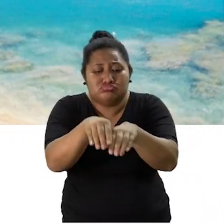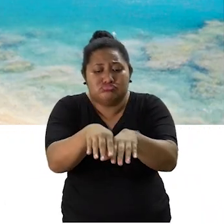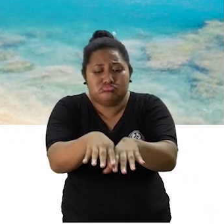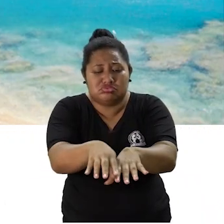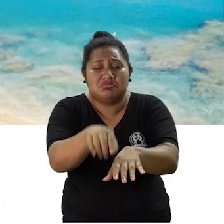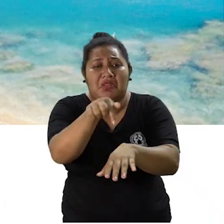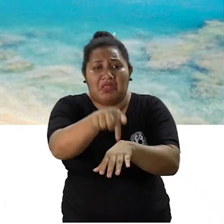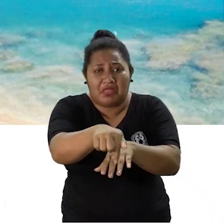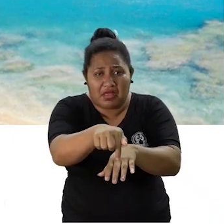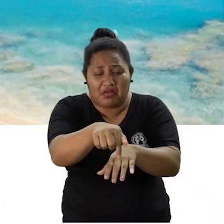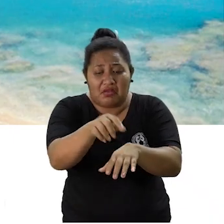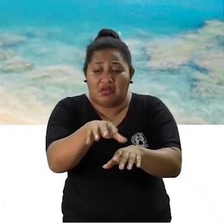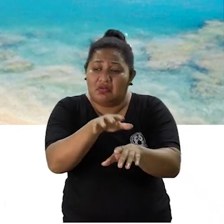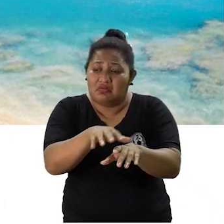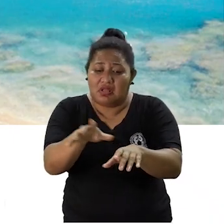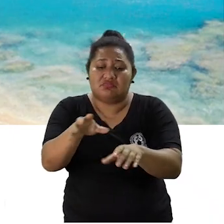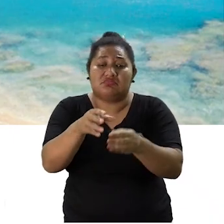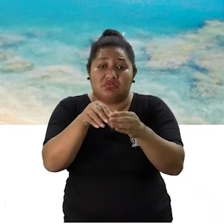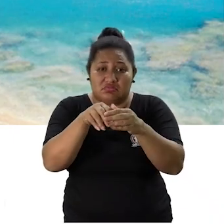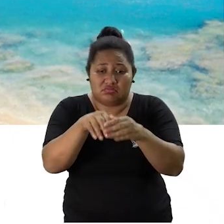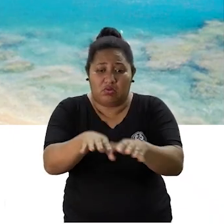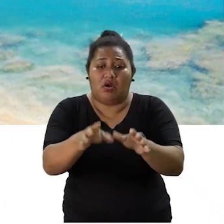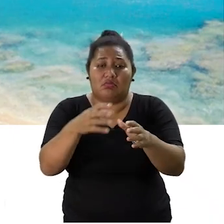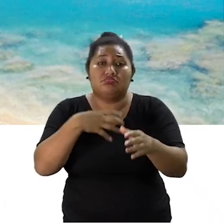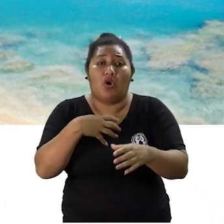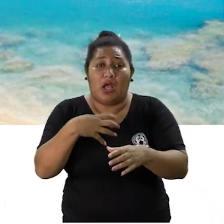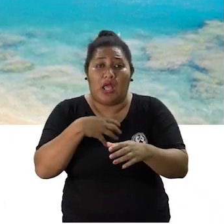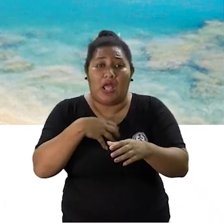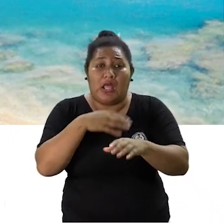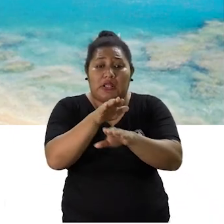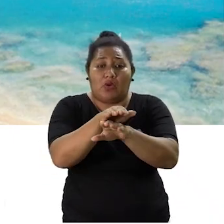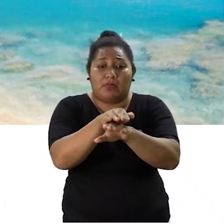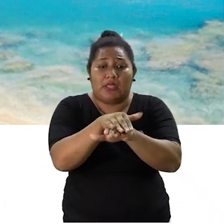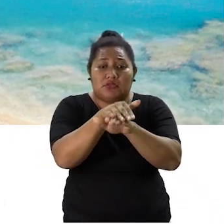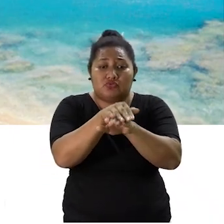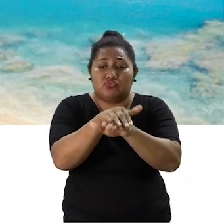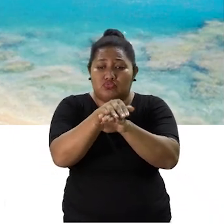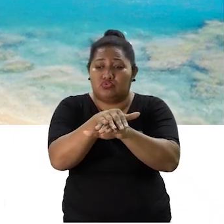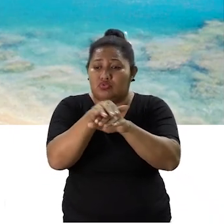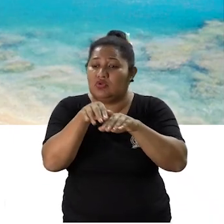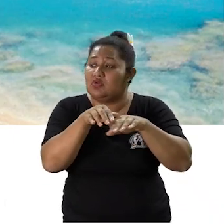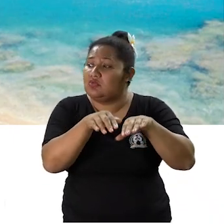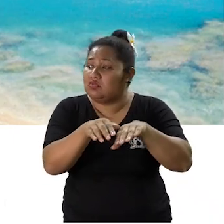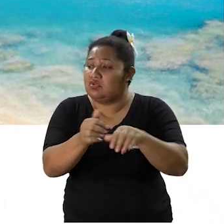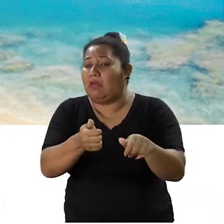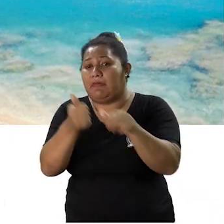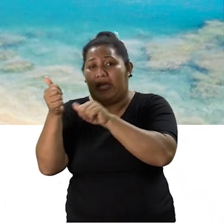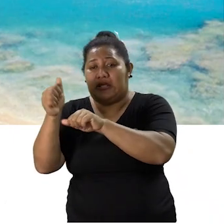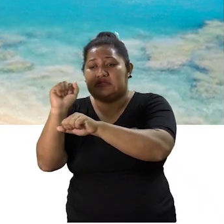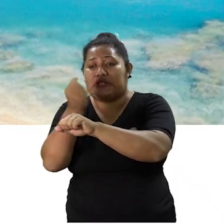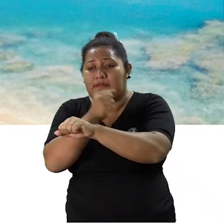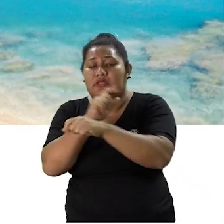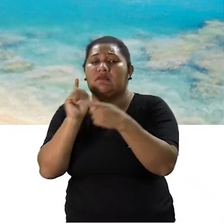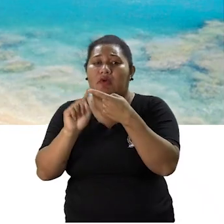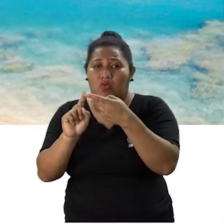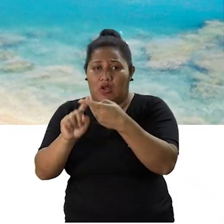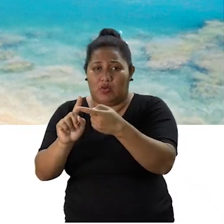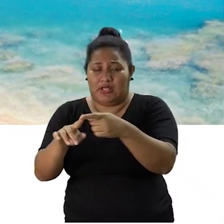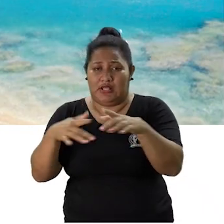nau mai ai isi lau mei, ia matoia ngai atu le sami, ma wha awau le soifuanga. O nei mea